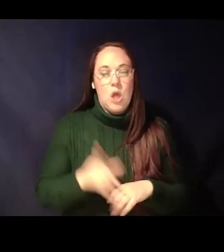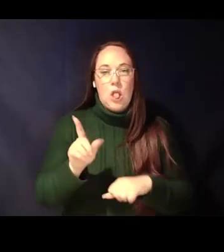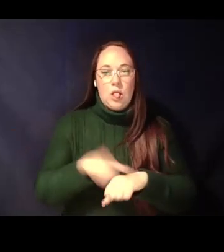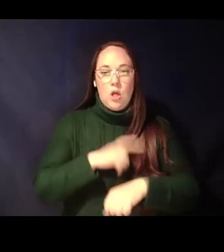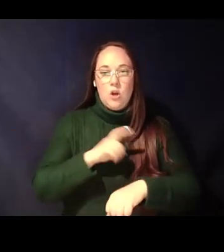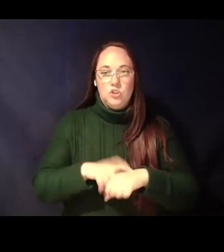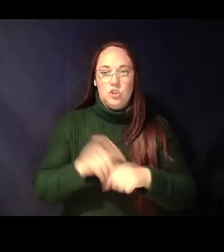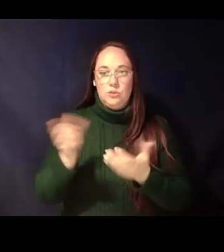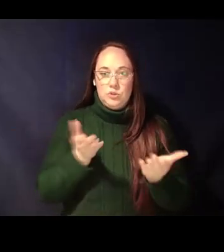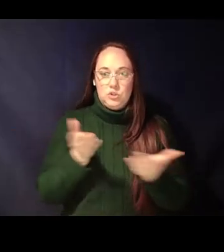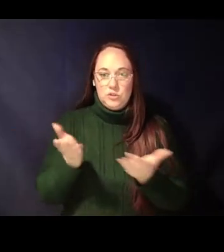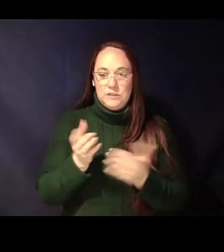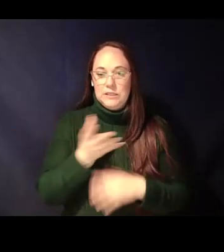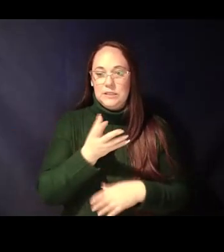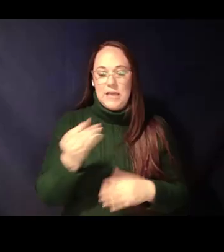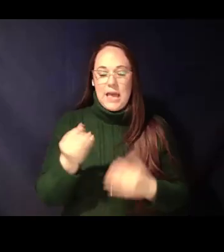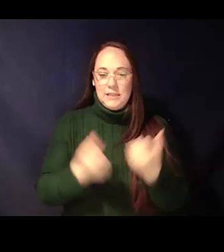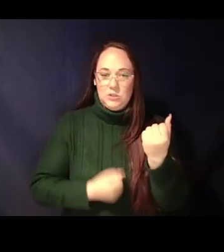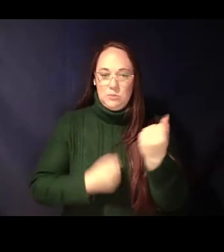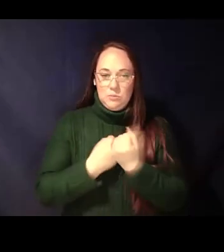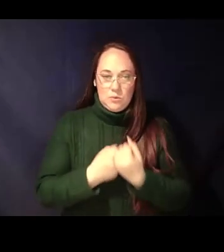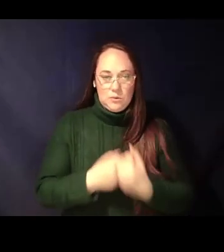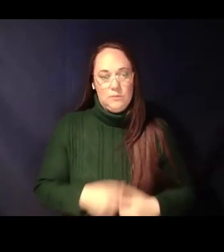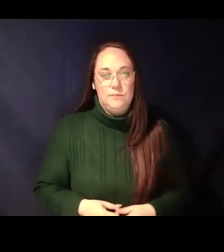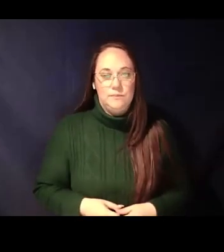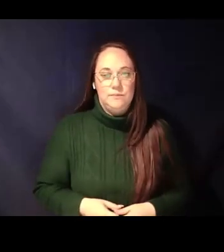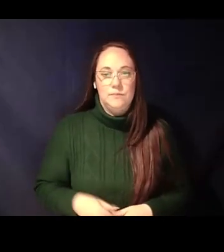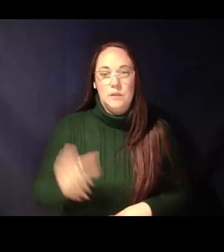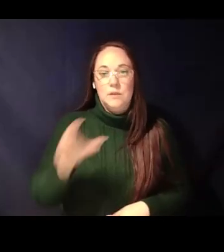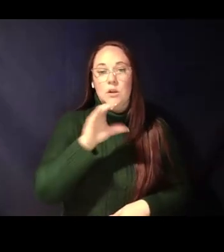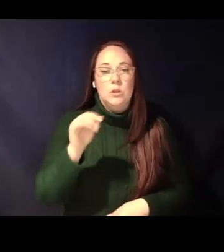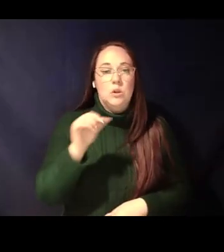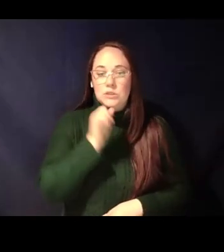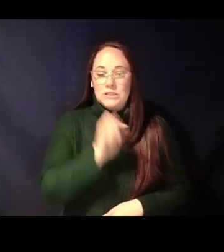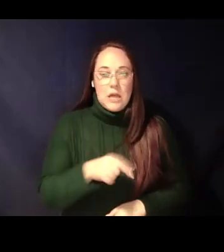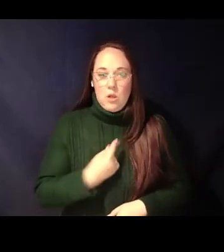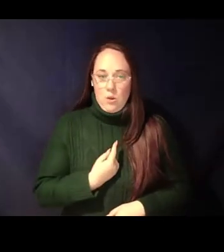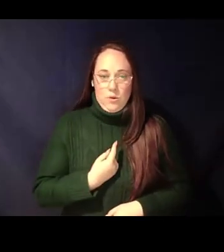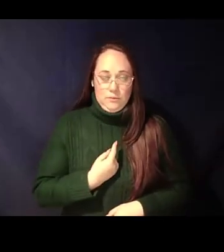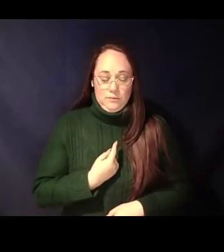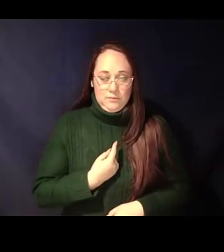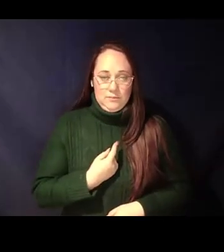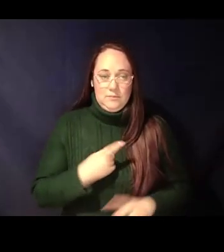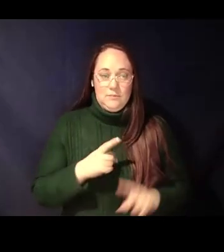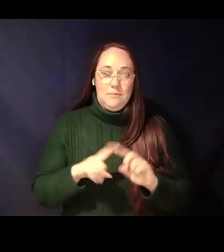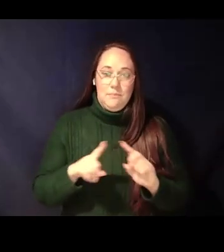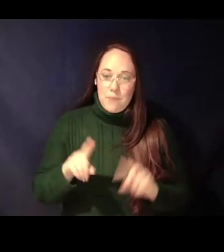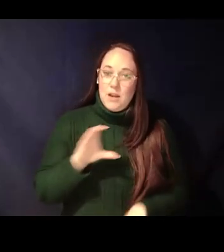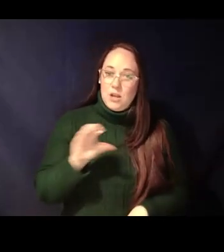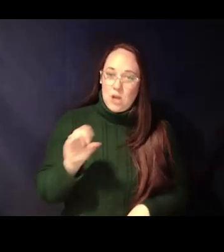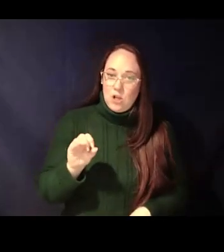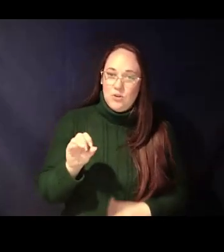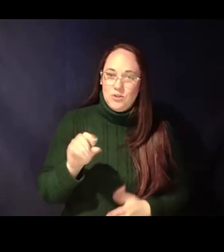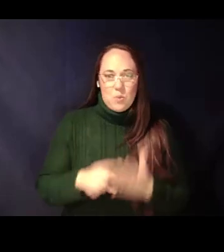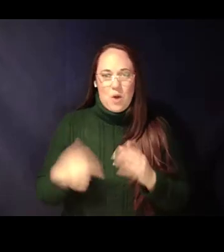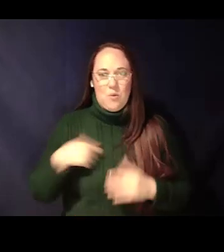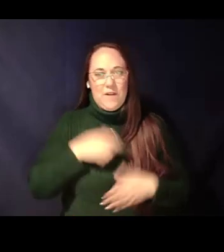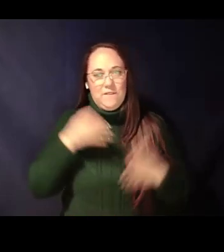long-term services and supports. Colorado is not alone here, but Colorado is where we're focused right